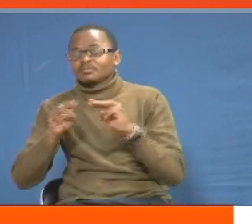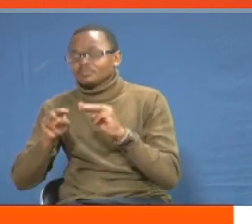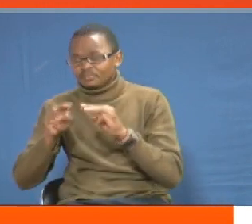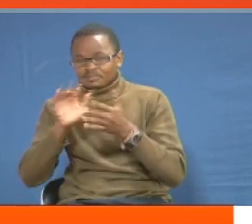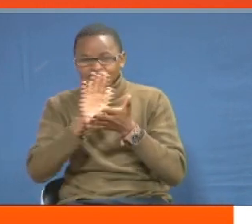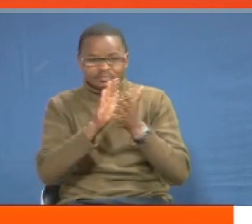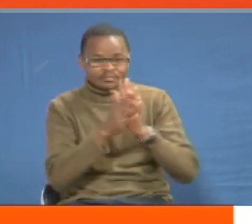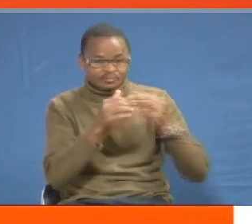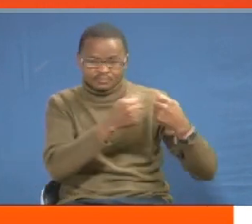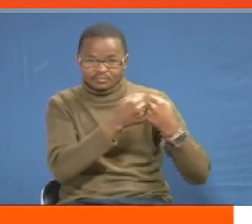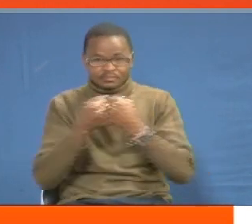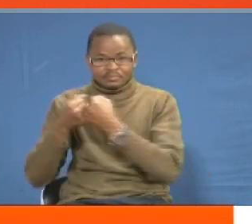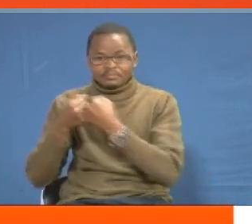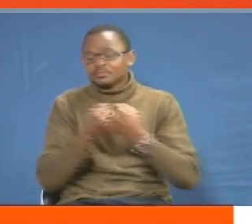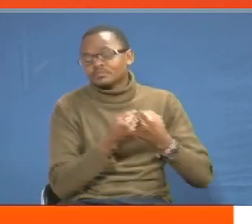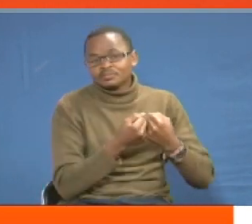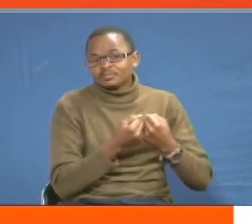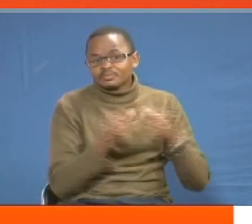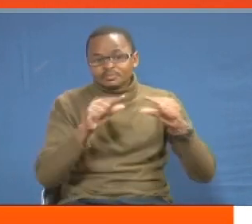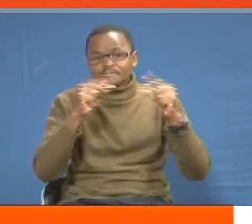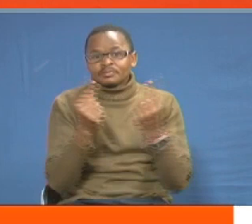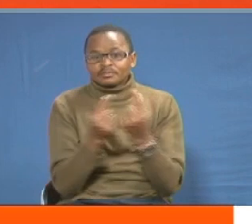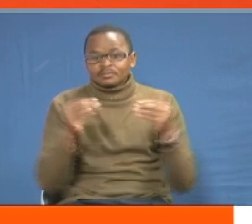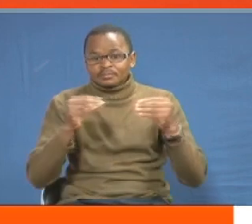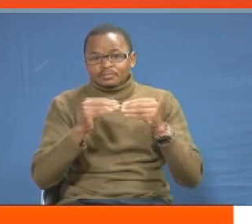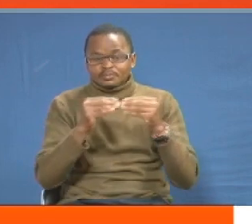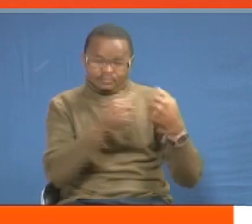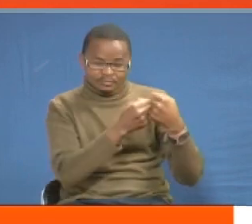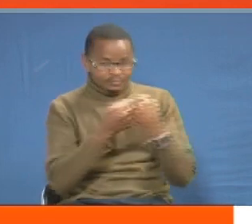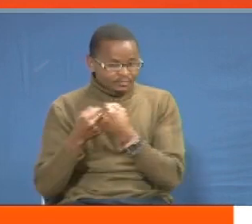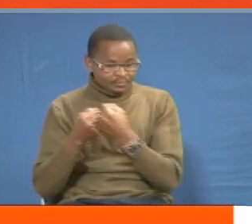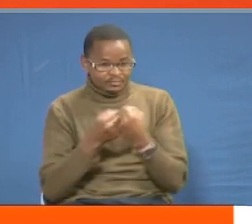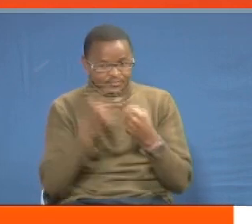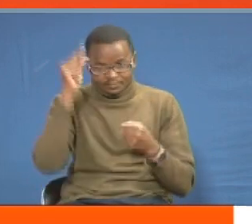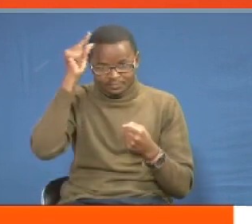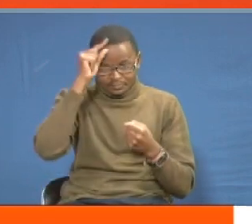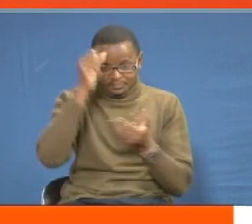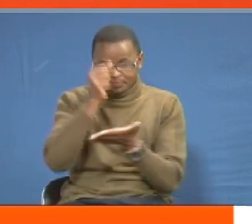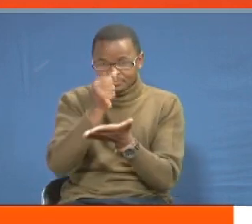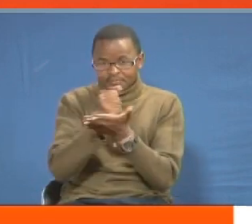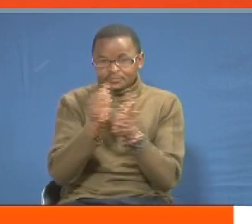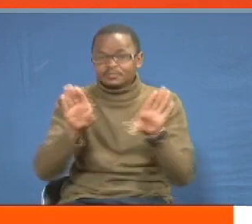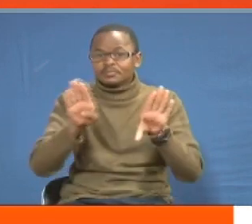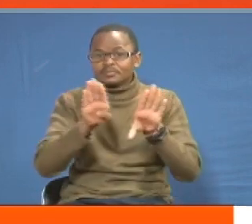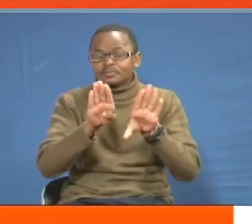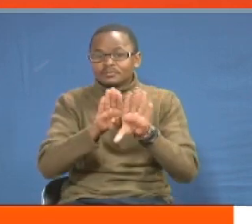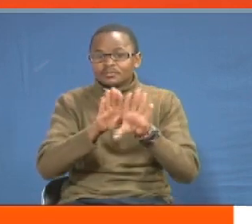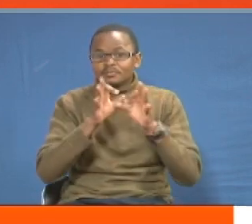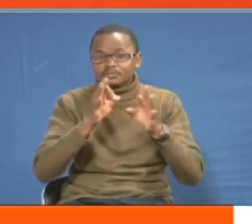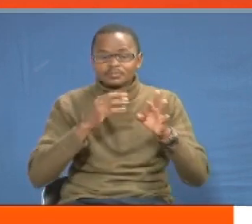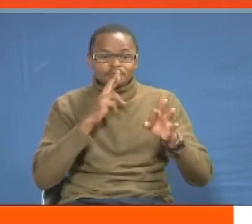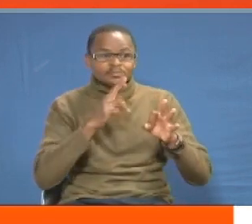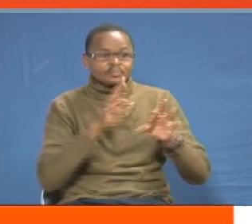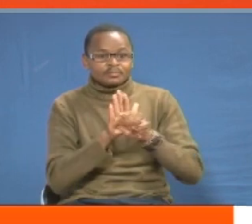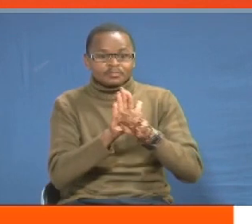movement became a challenge. Group meetings became a challenge. Government offices were closed.